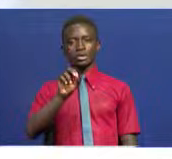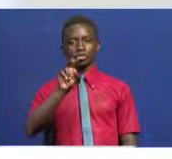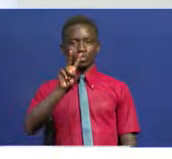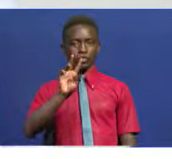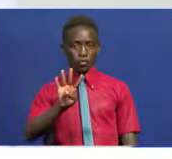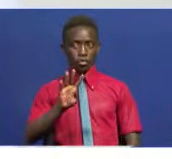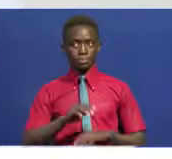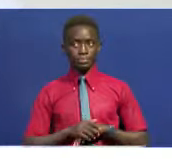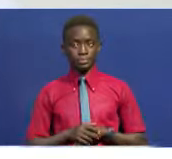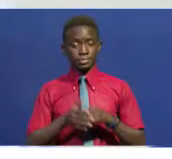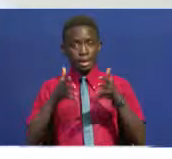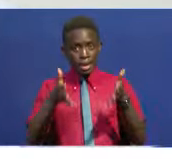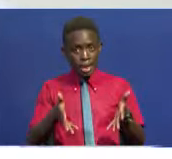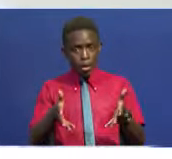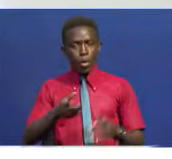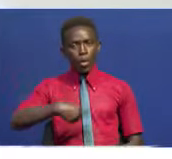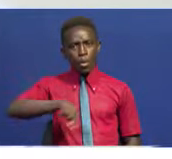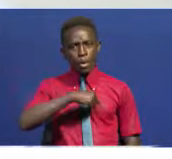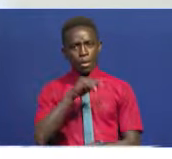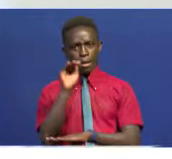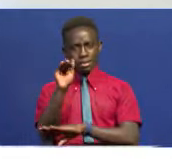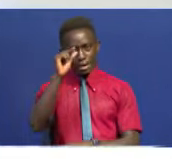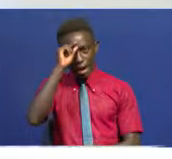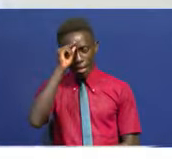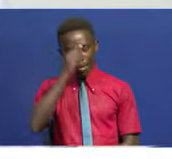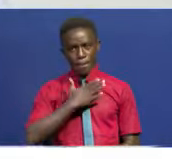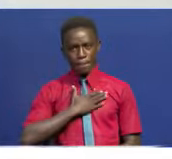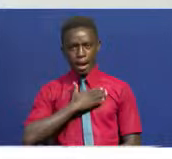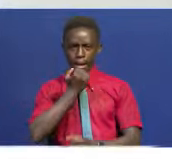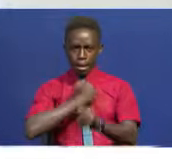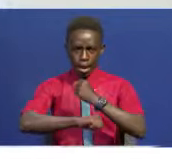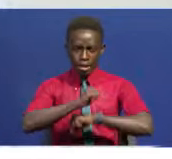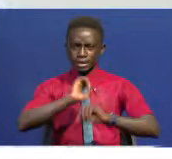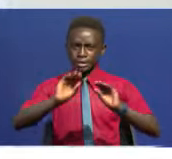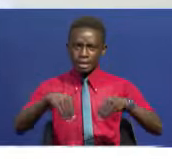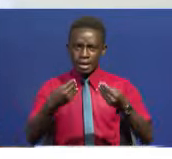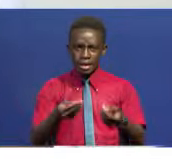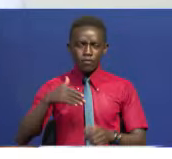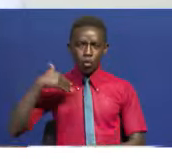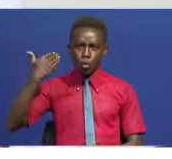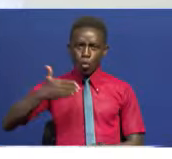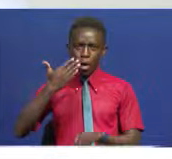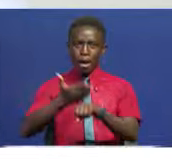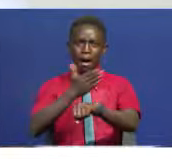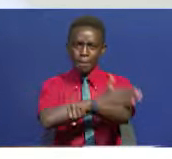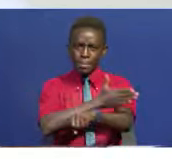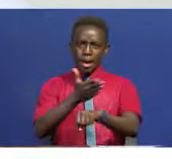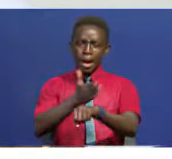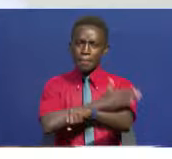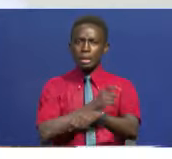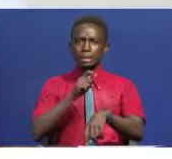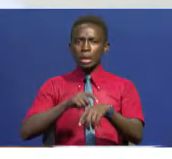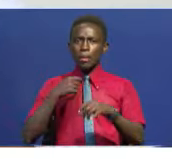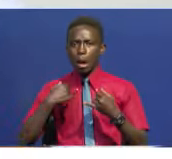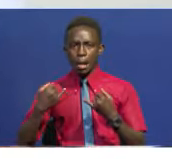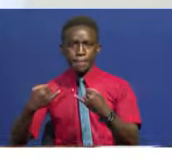upon the government to action and provide the regular updates to the implementation of